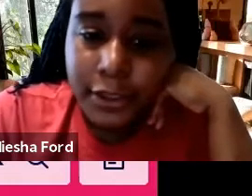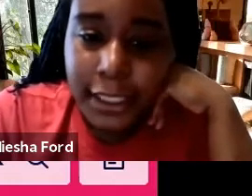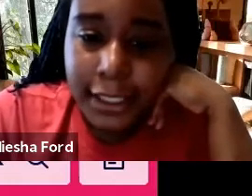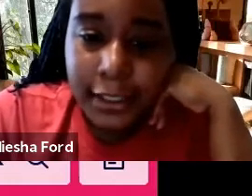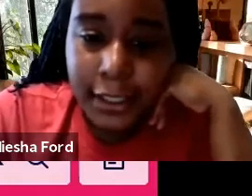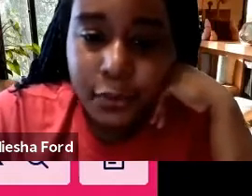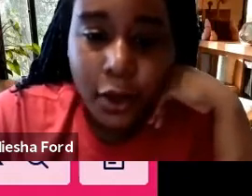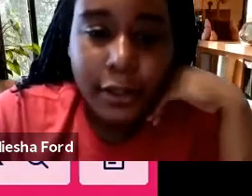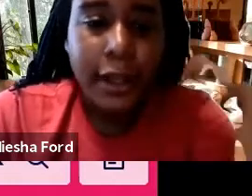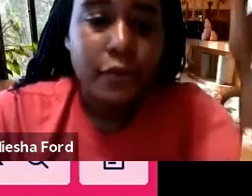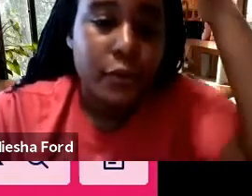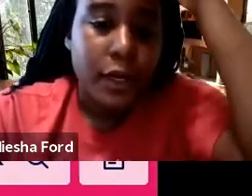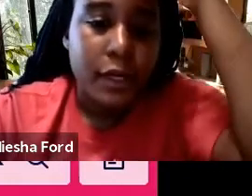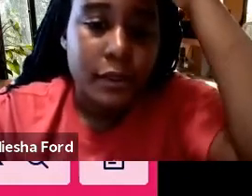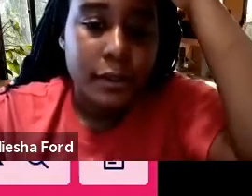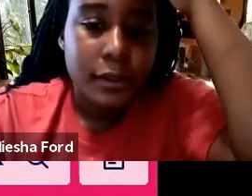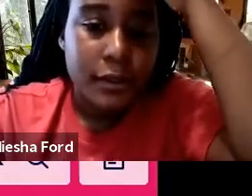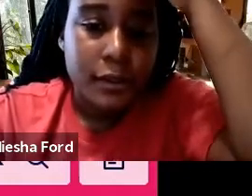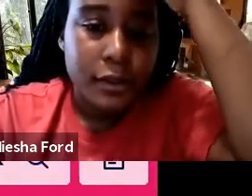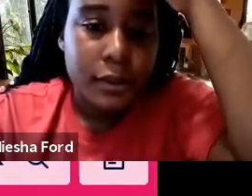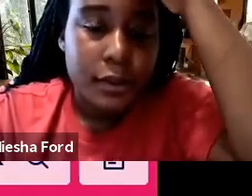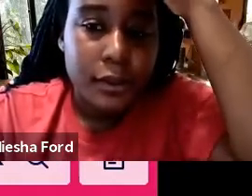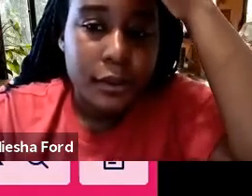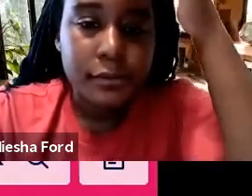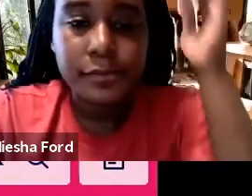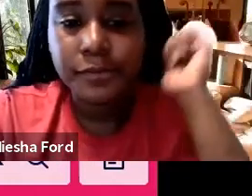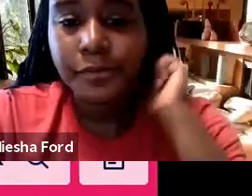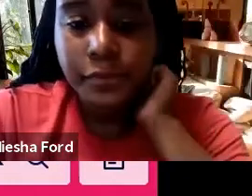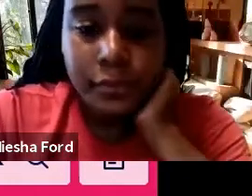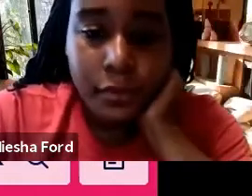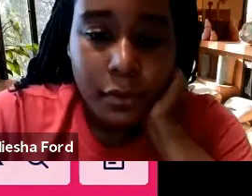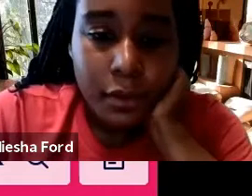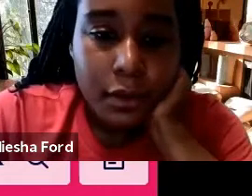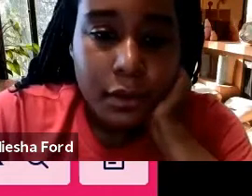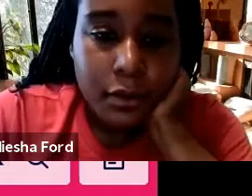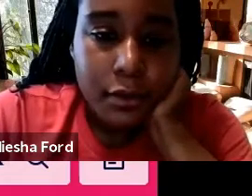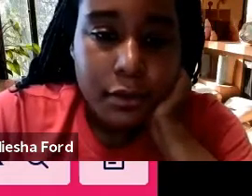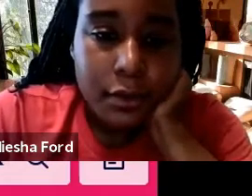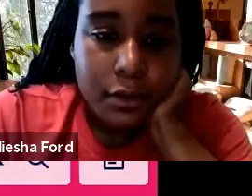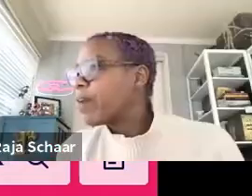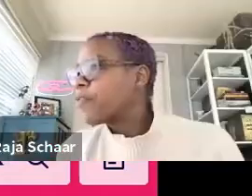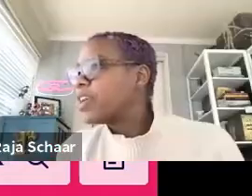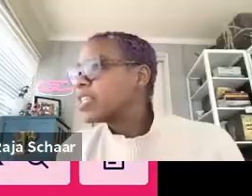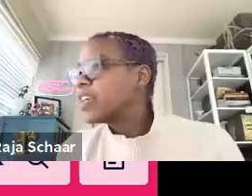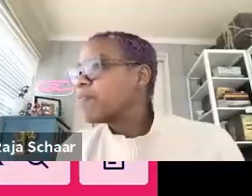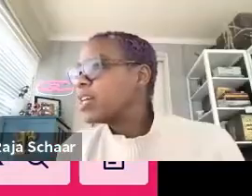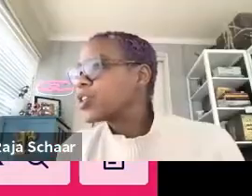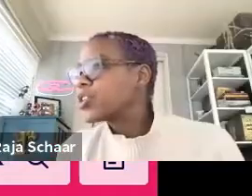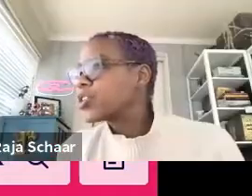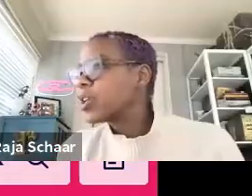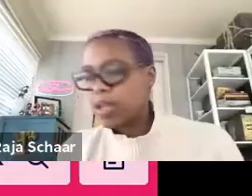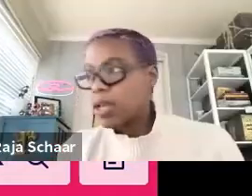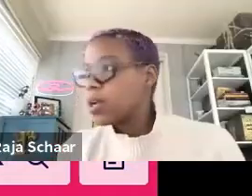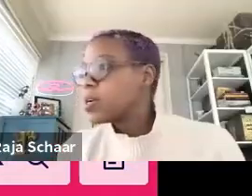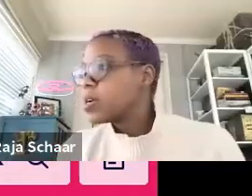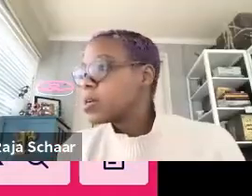I also see clean water everywhere. Okay. Okay, we have preventative